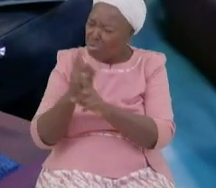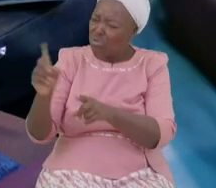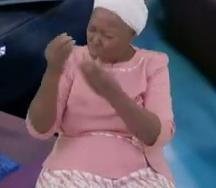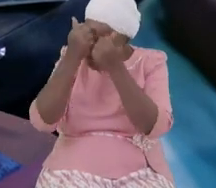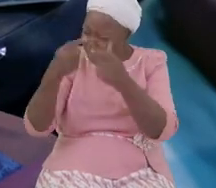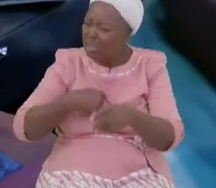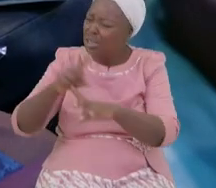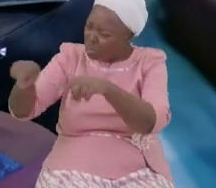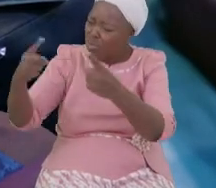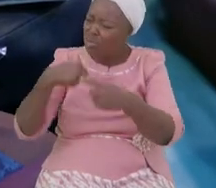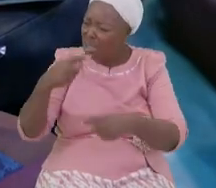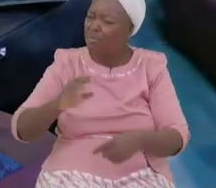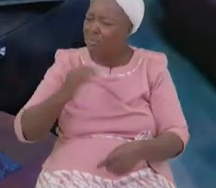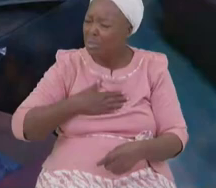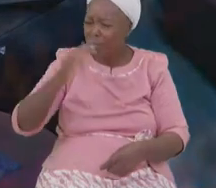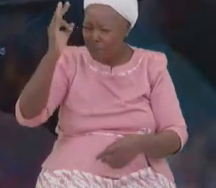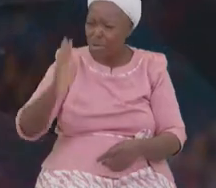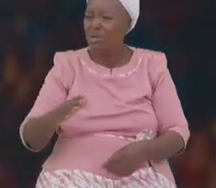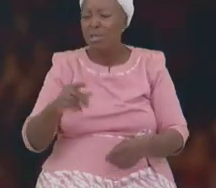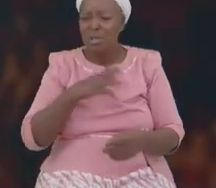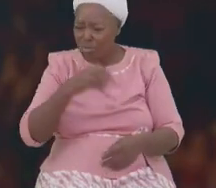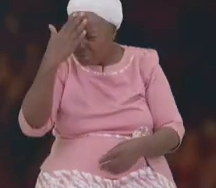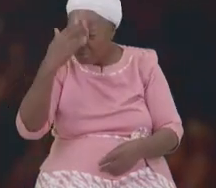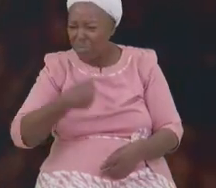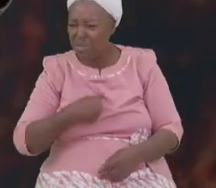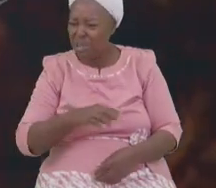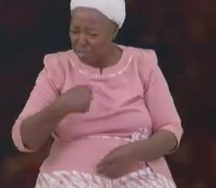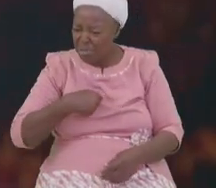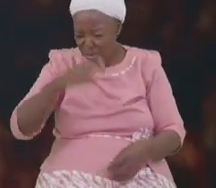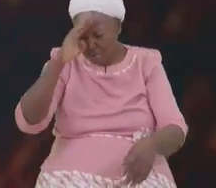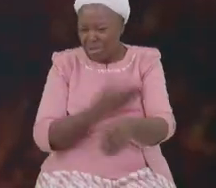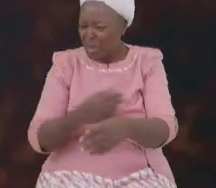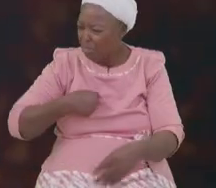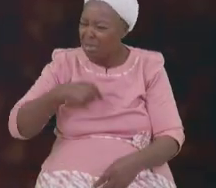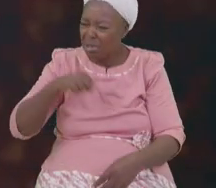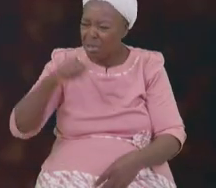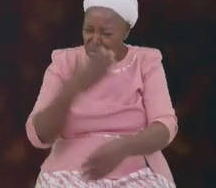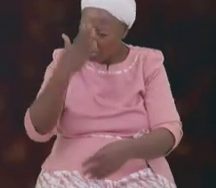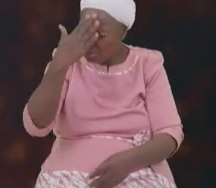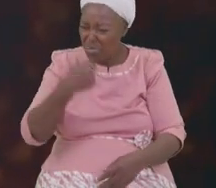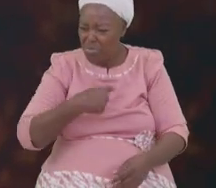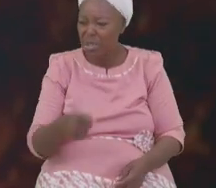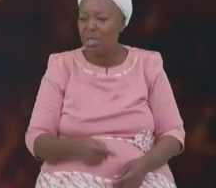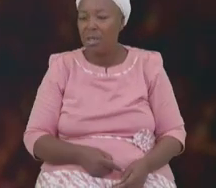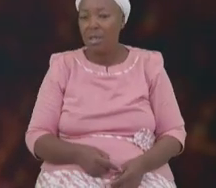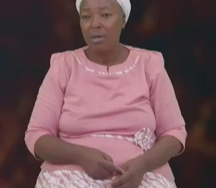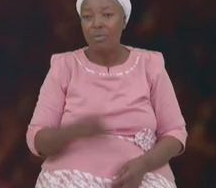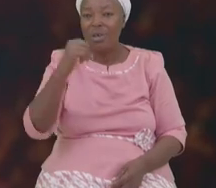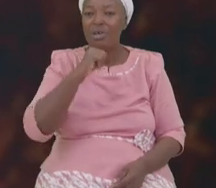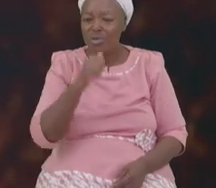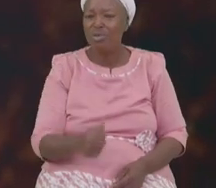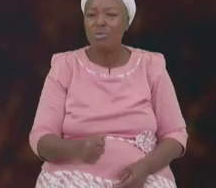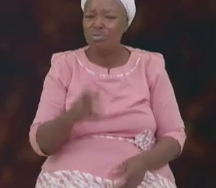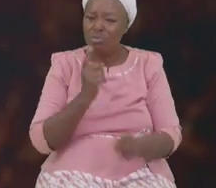name. I'm his daughter. I'm his son. Why don't we obey the scriptures? They brought unto him